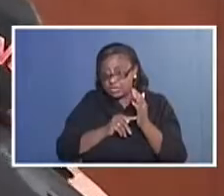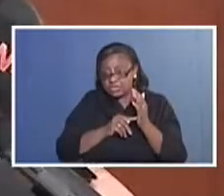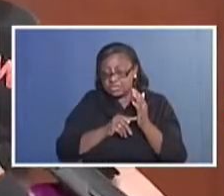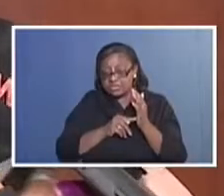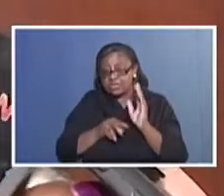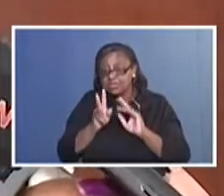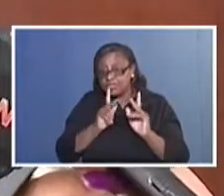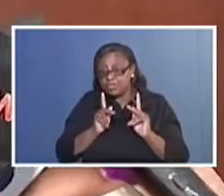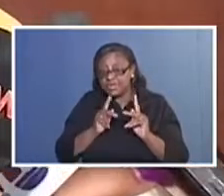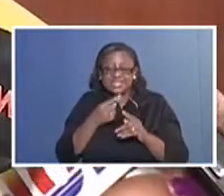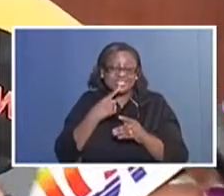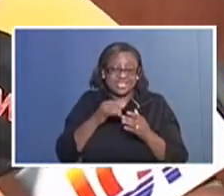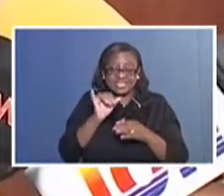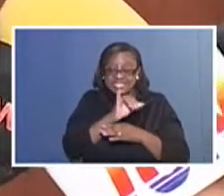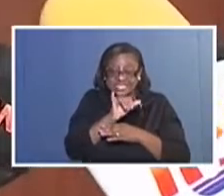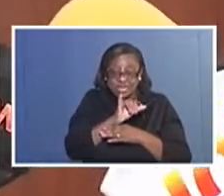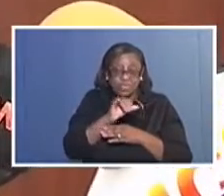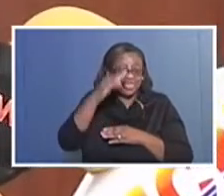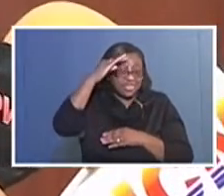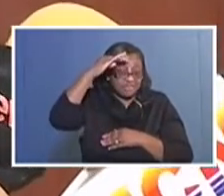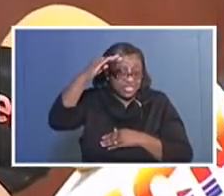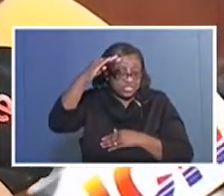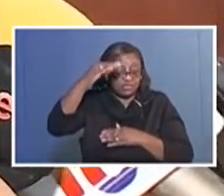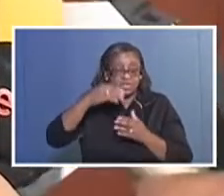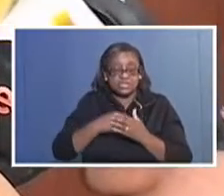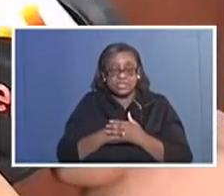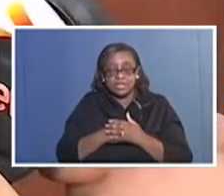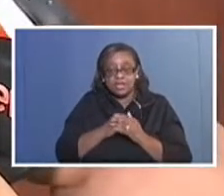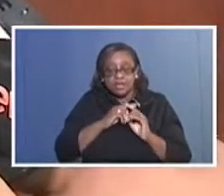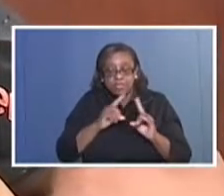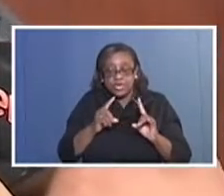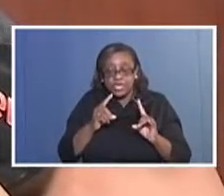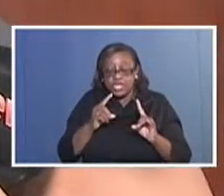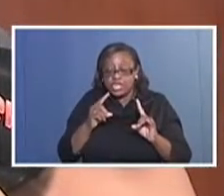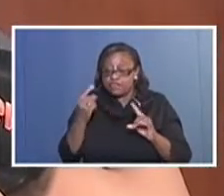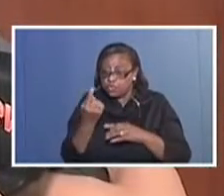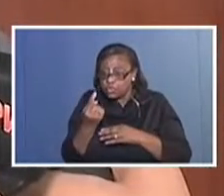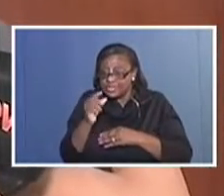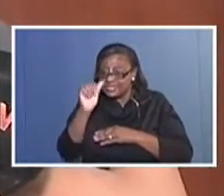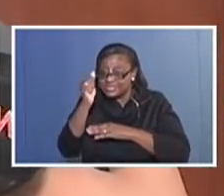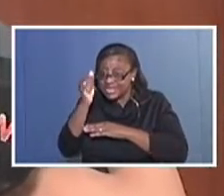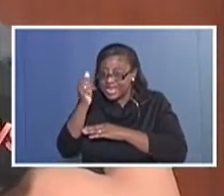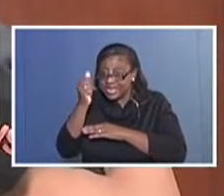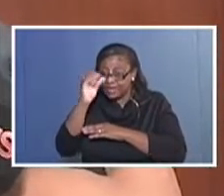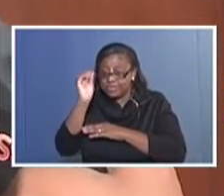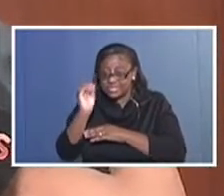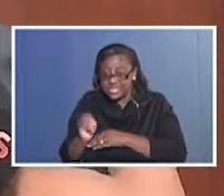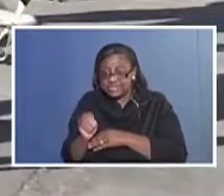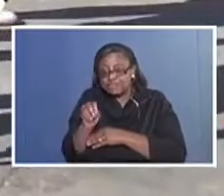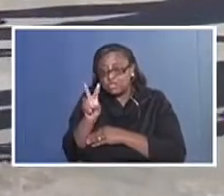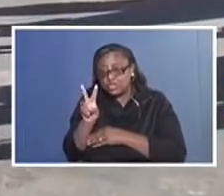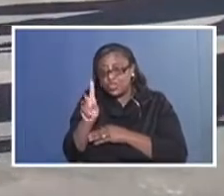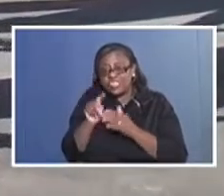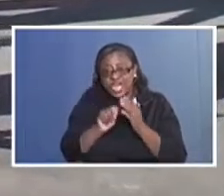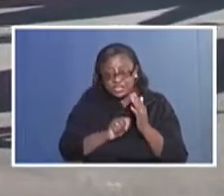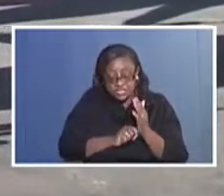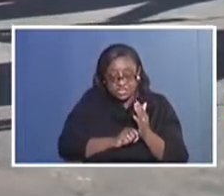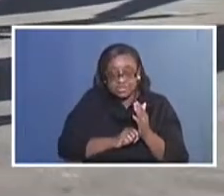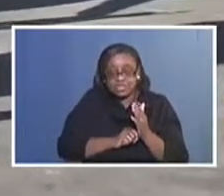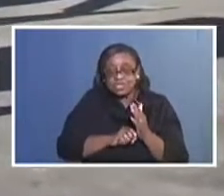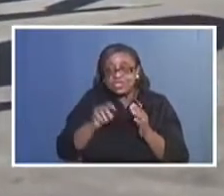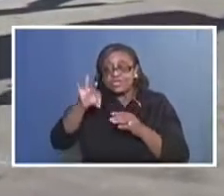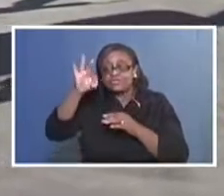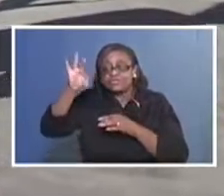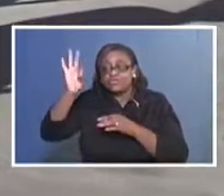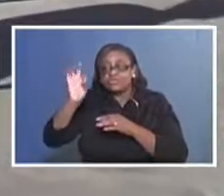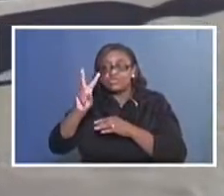similar thing for the Defense Force. So even if it's only 10% of 2,000, you'll have 200 people to choose